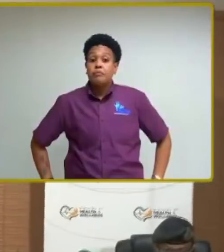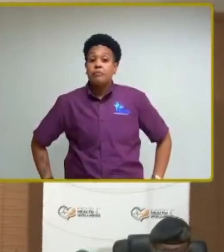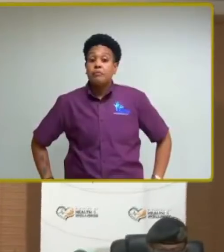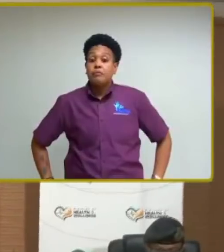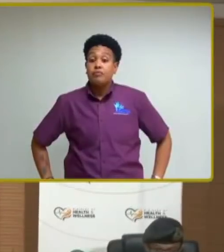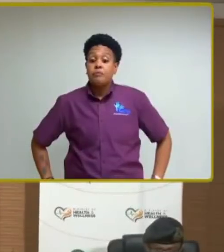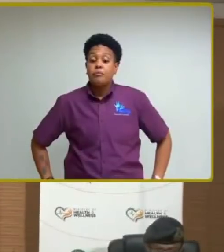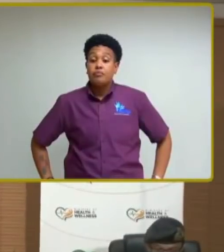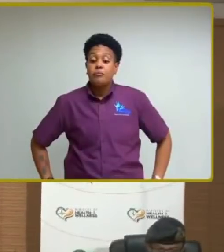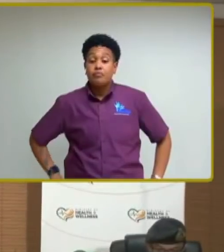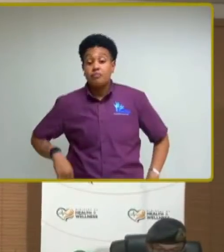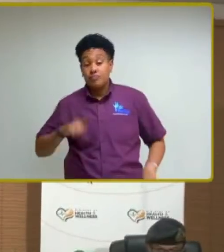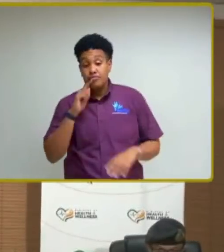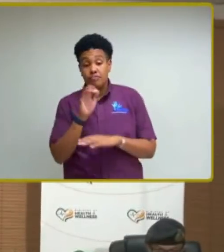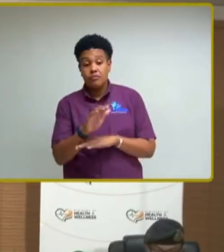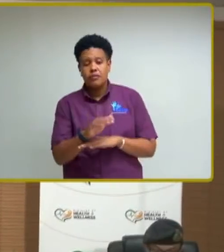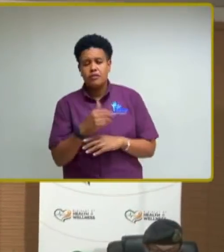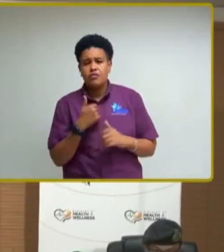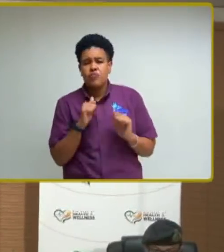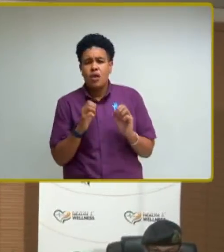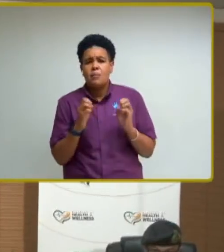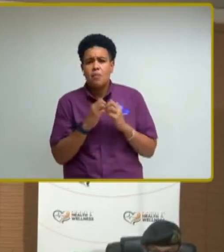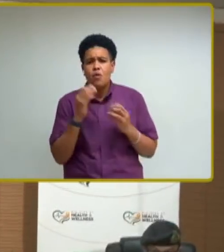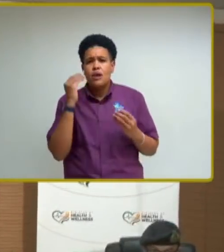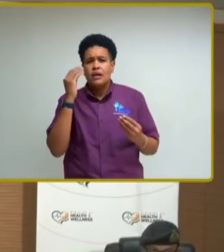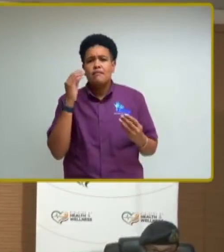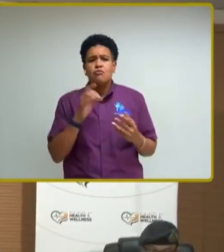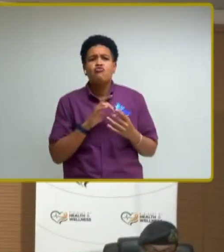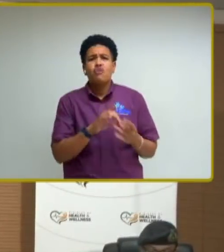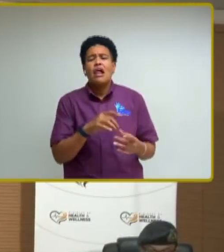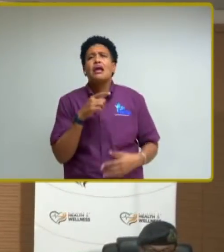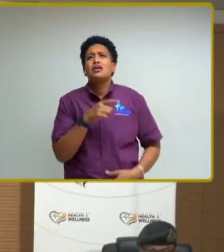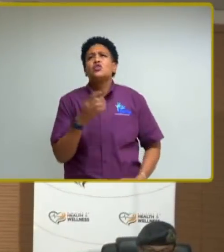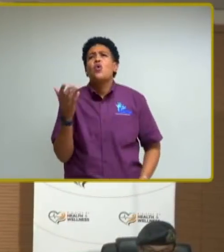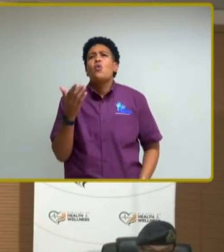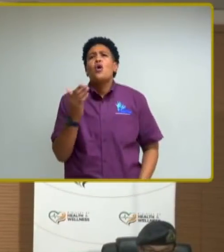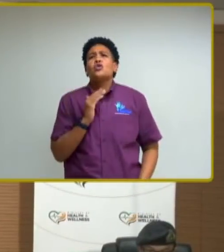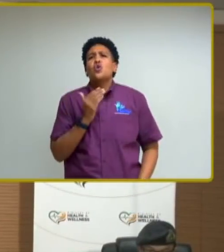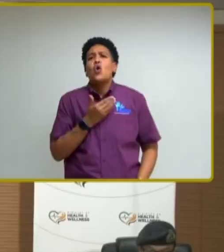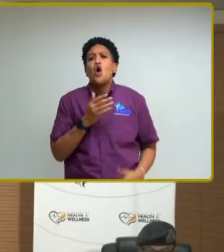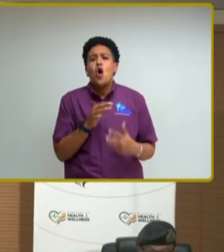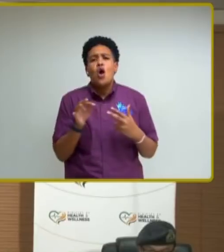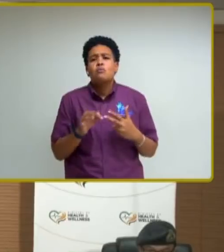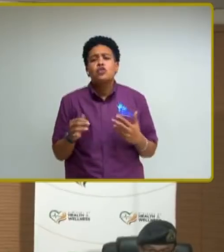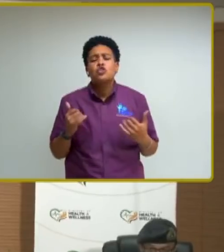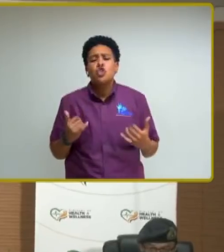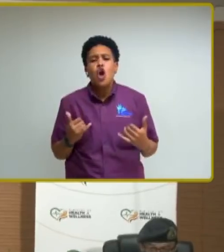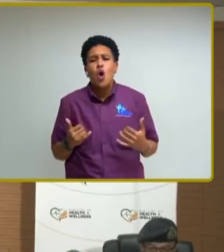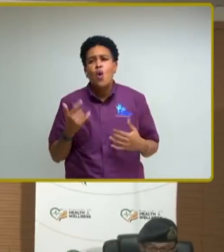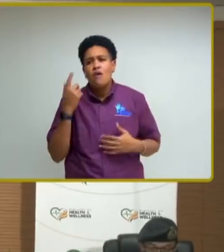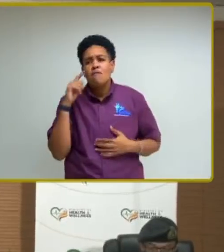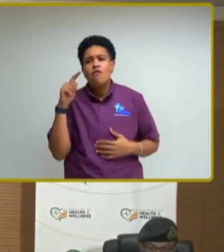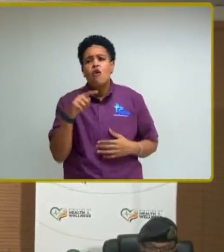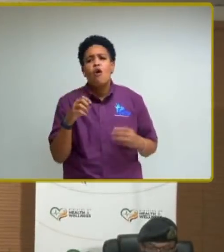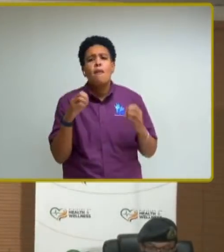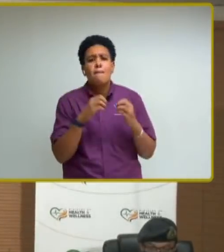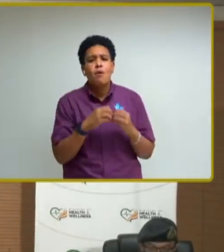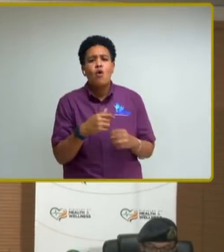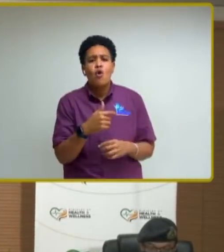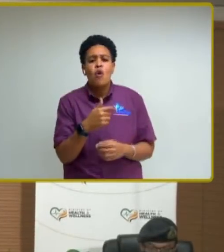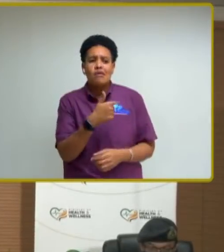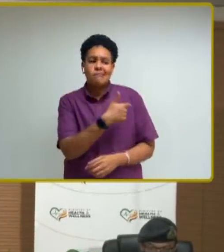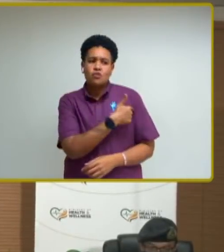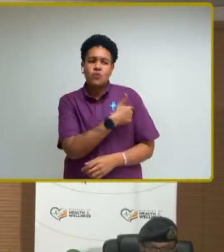I'm trying to get some further information on what our options are for more doses